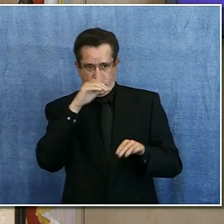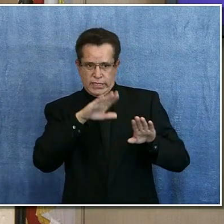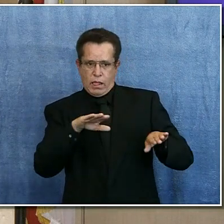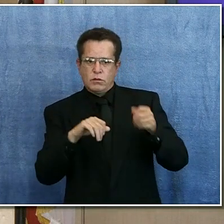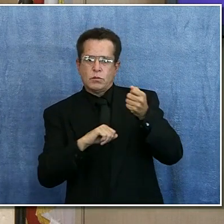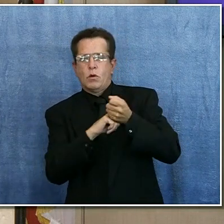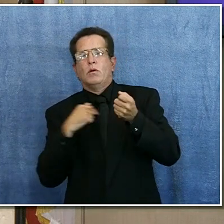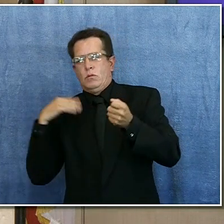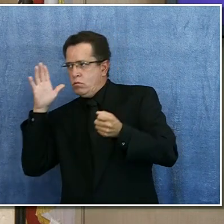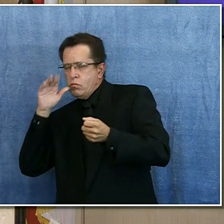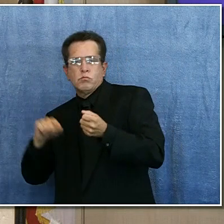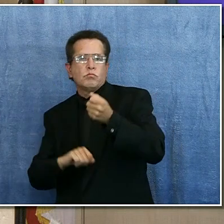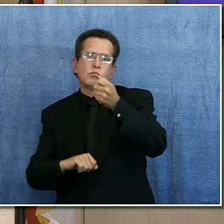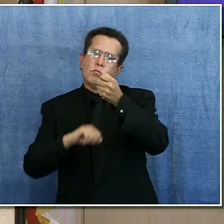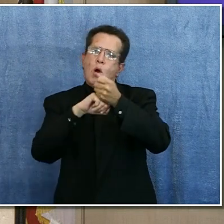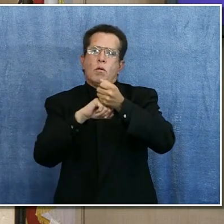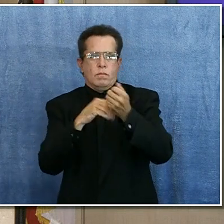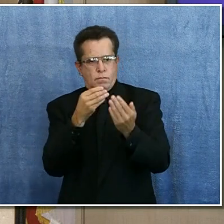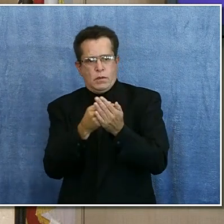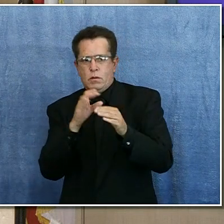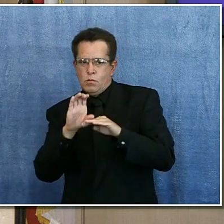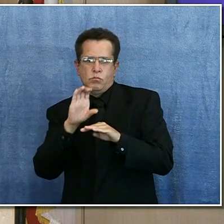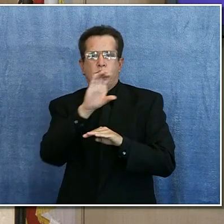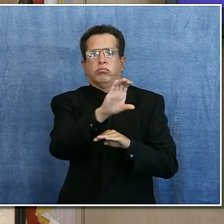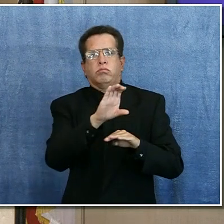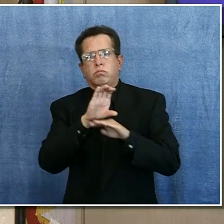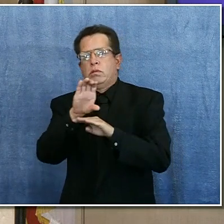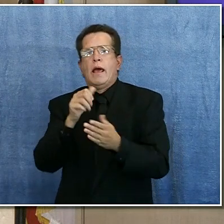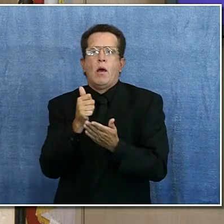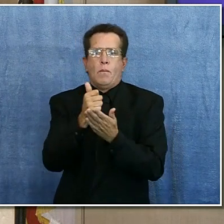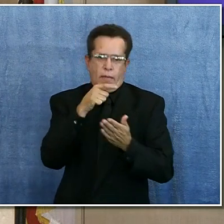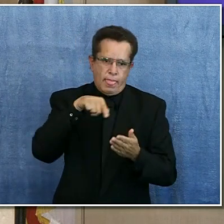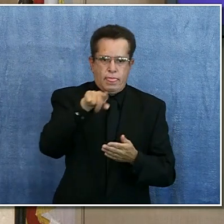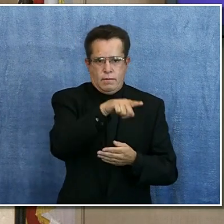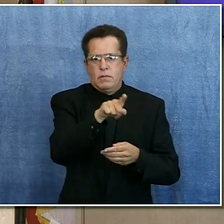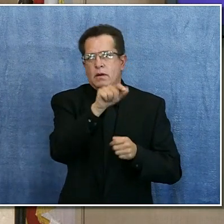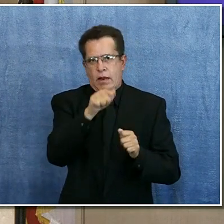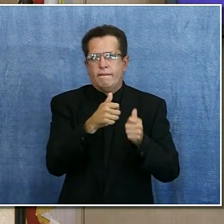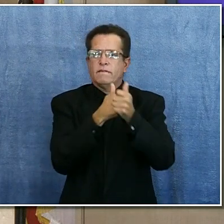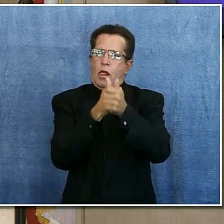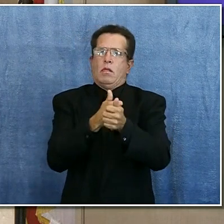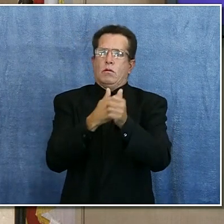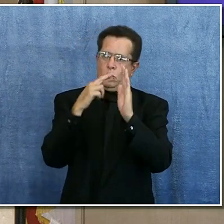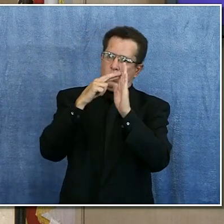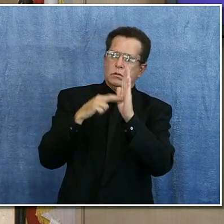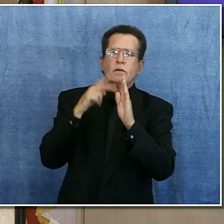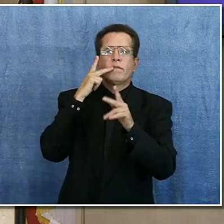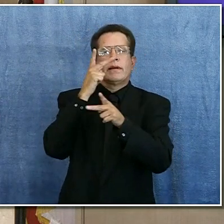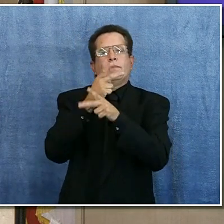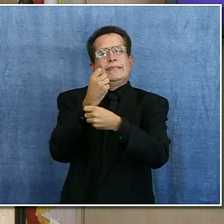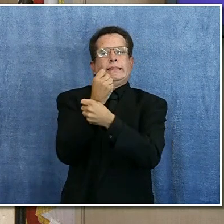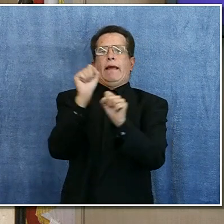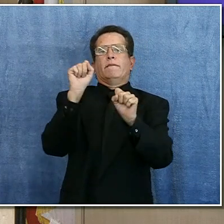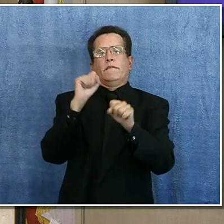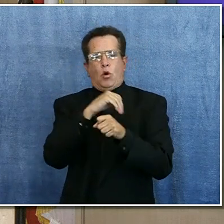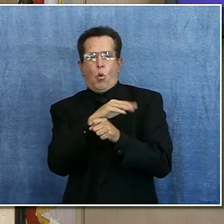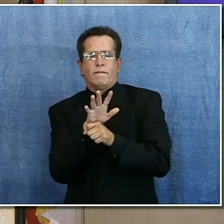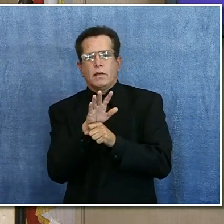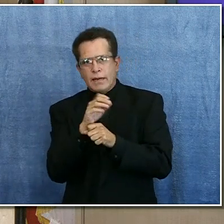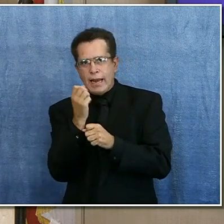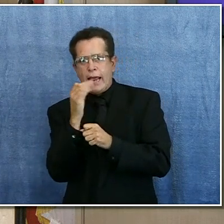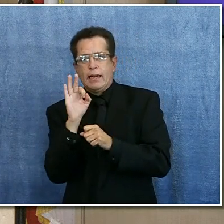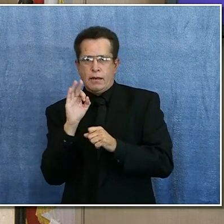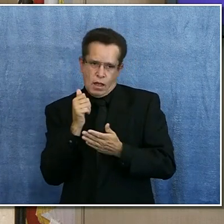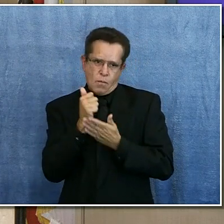dollar amounts, which will be distributed to them, will enable them to adjust their procedures to align with COVID-19 safe reopening protections